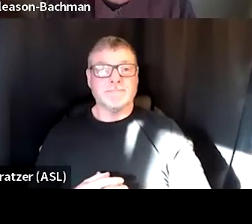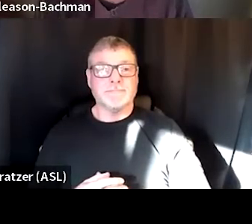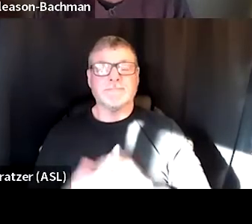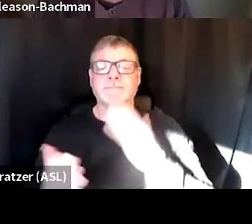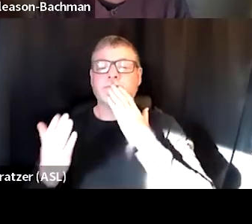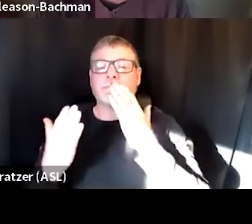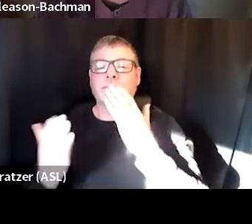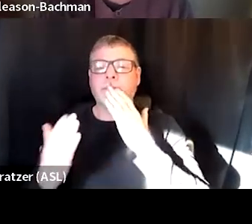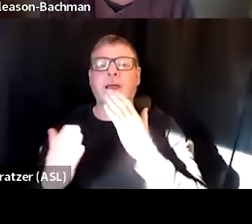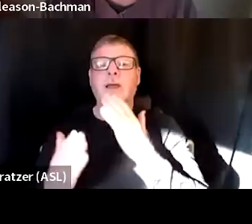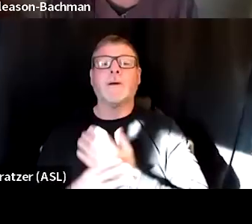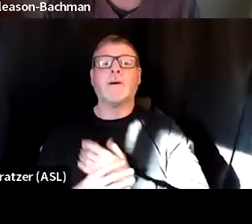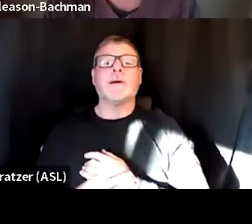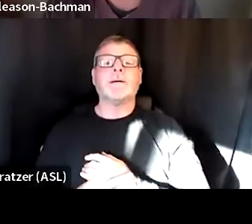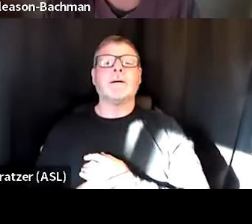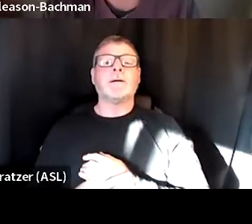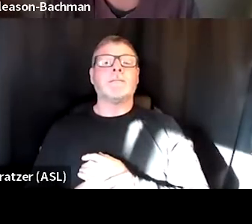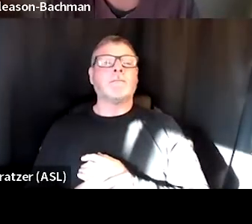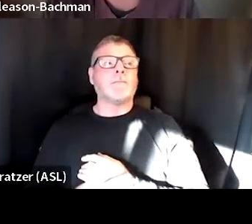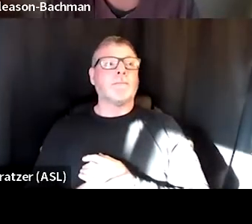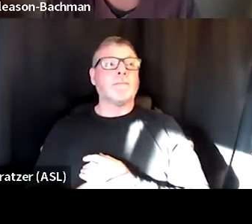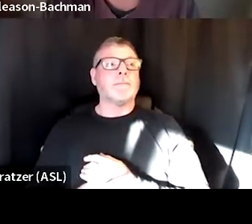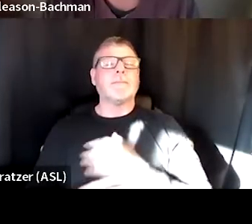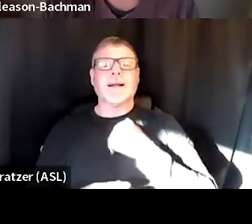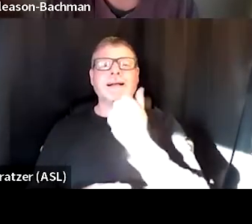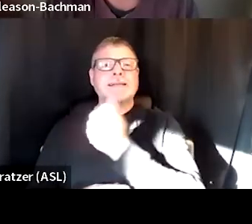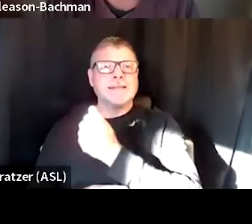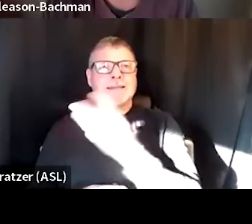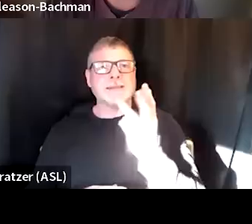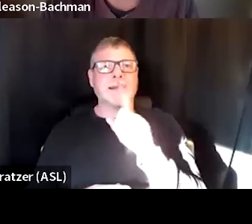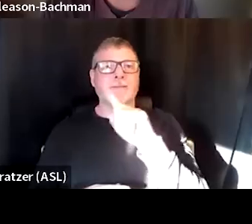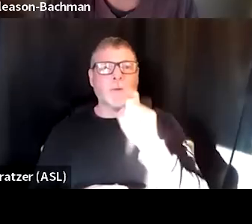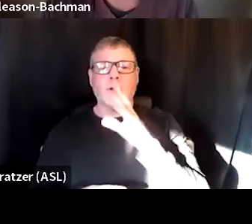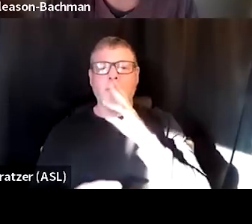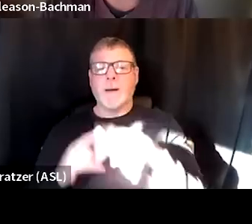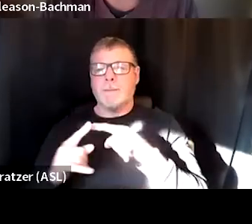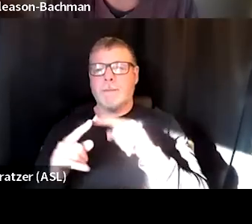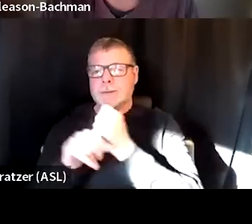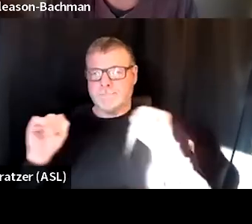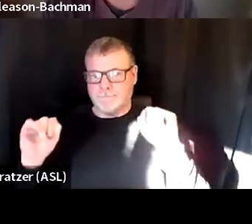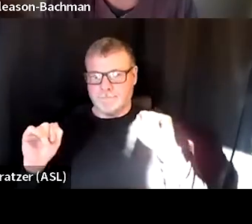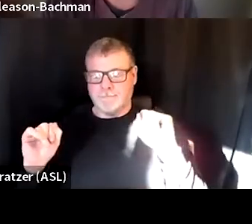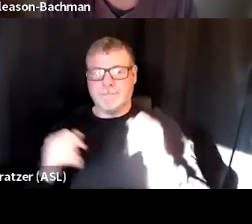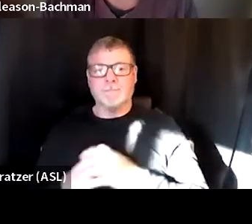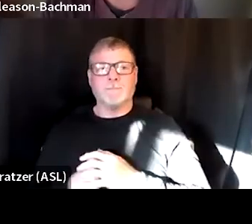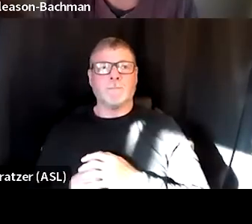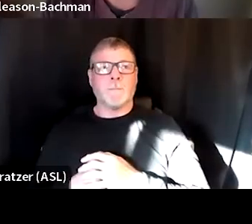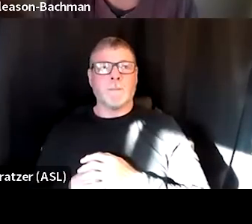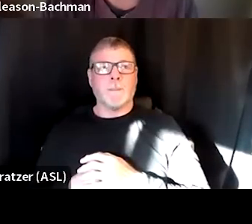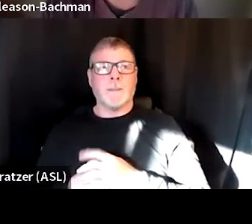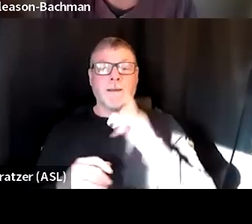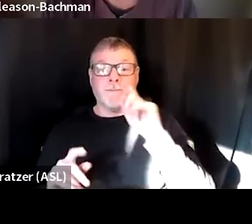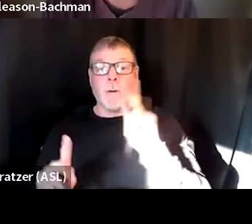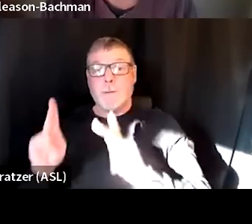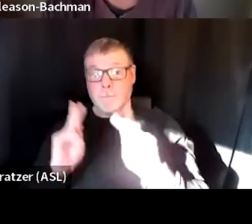Thank you all for that. We've had several questions around safety, certainly for the individuals